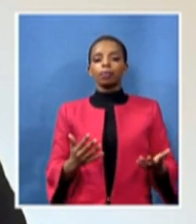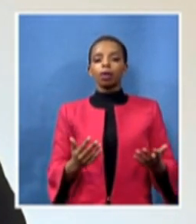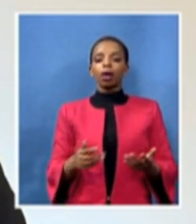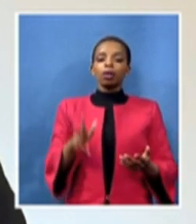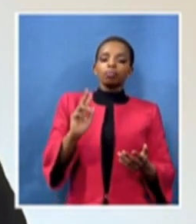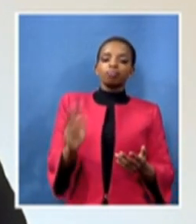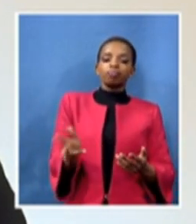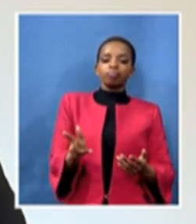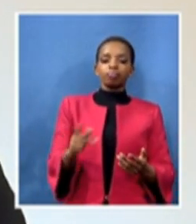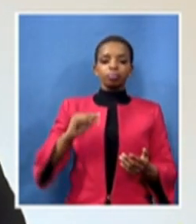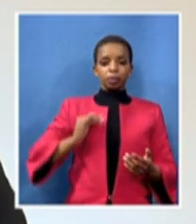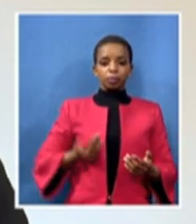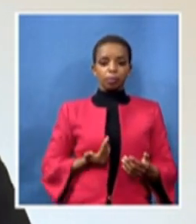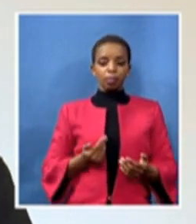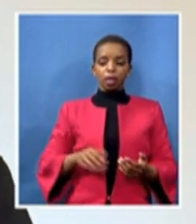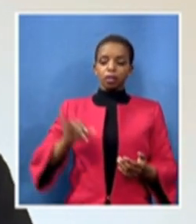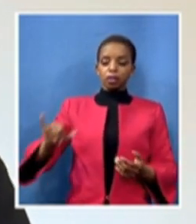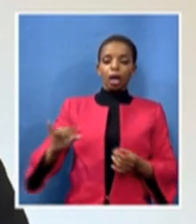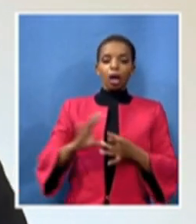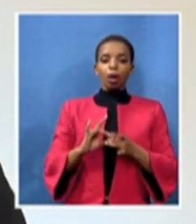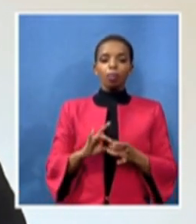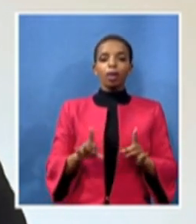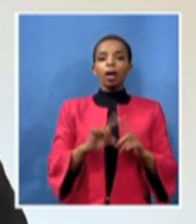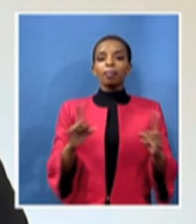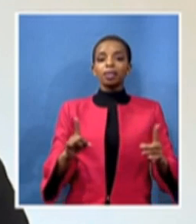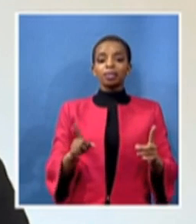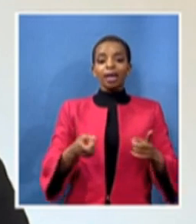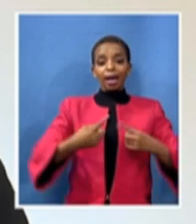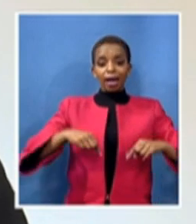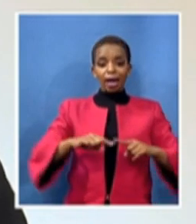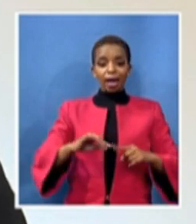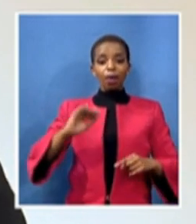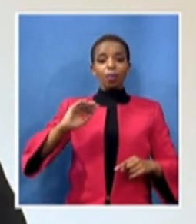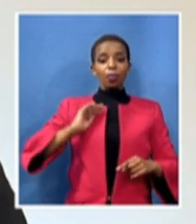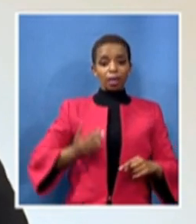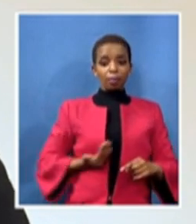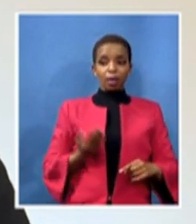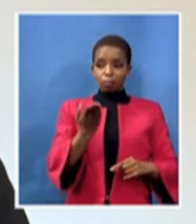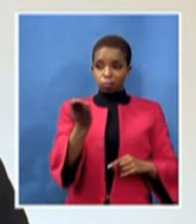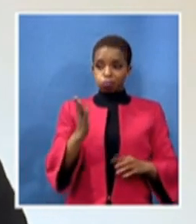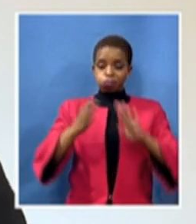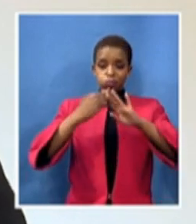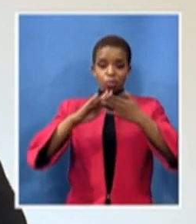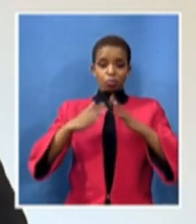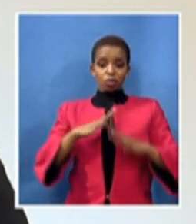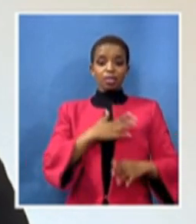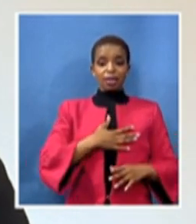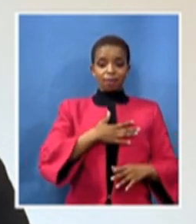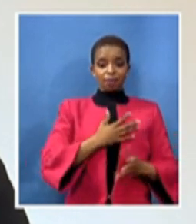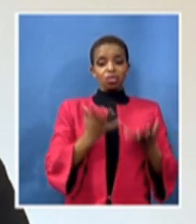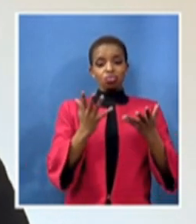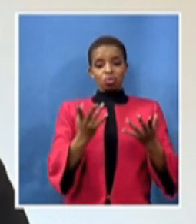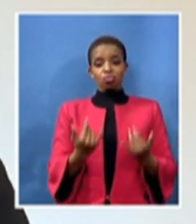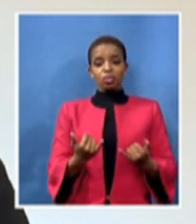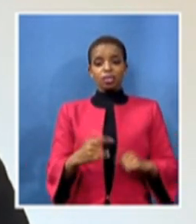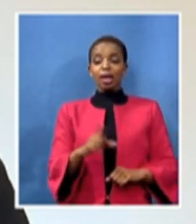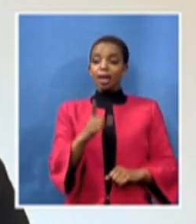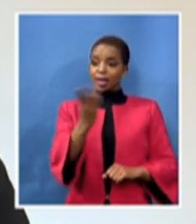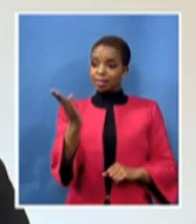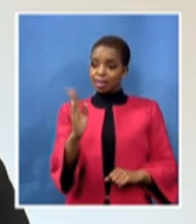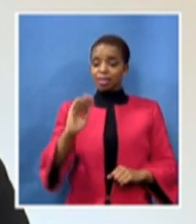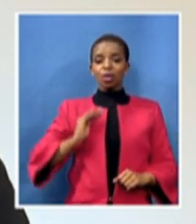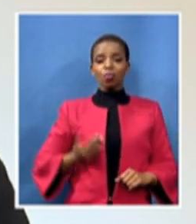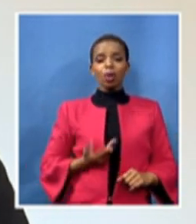women in our communities feel today. Women are sick and tired because of patriarchy, which is only gradually removed in